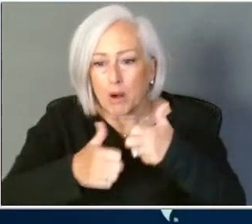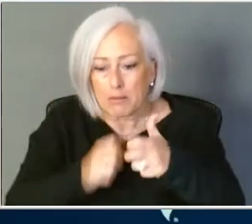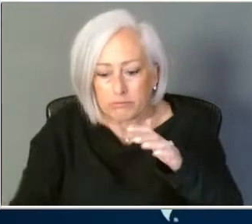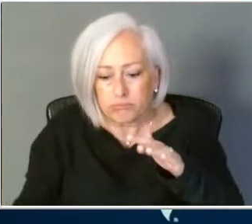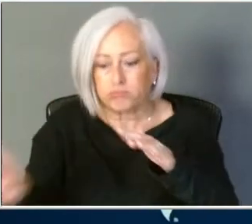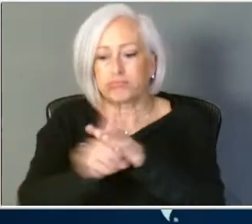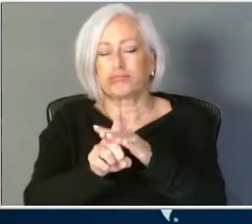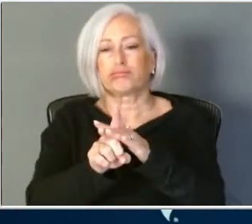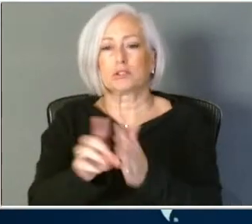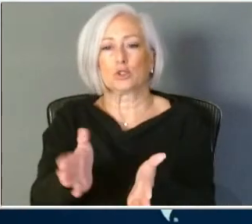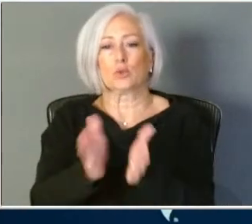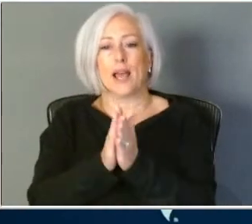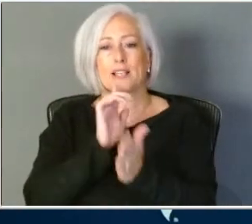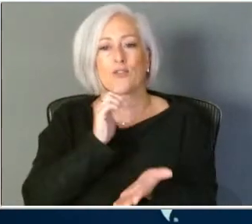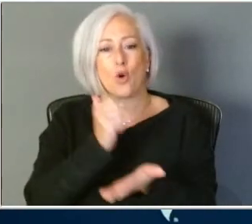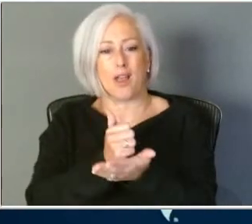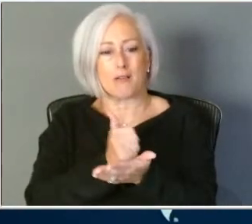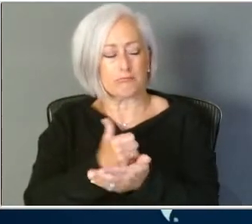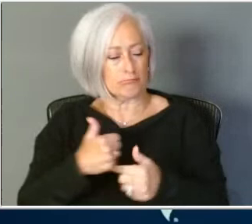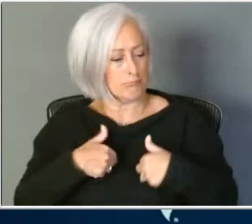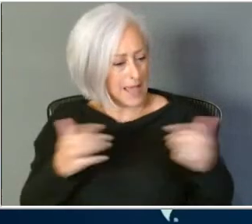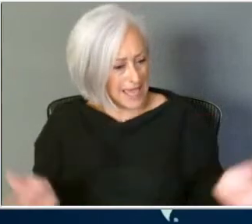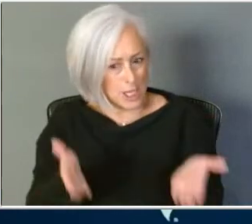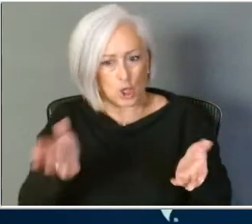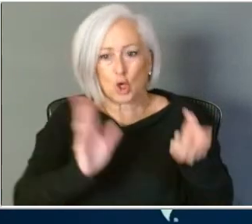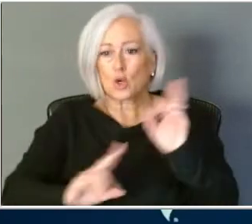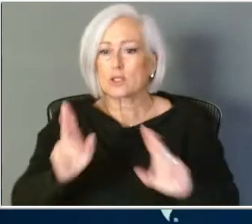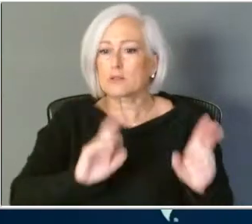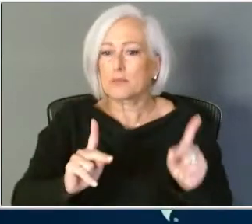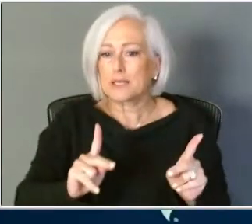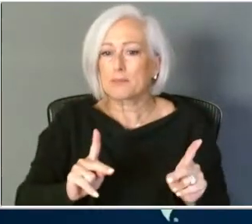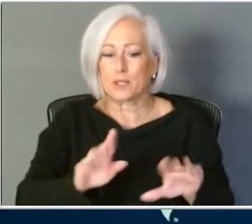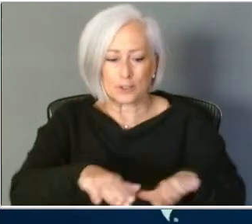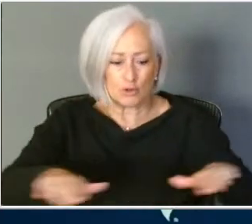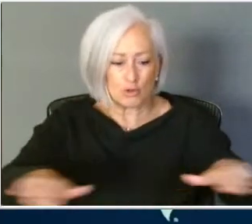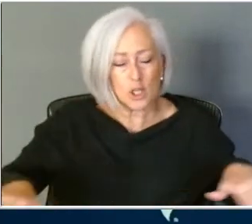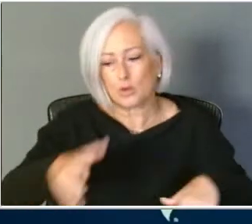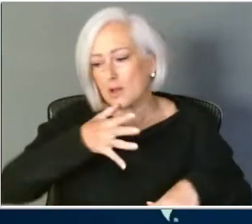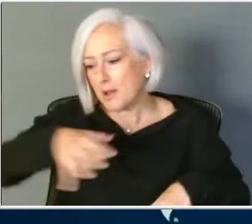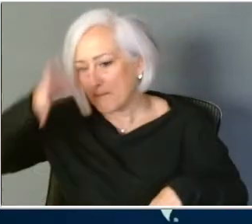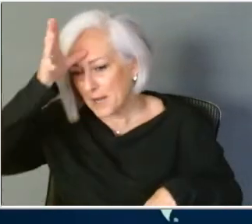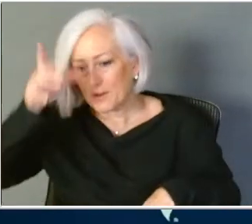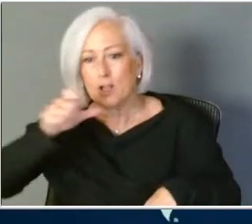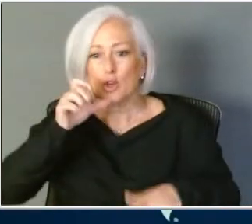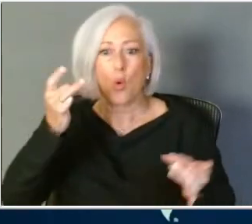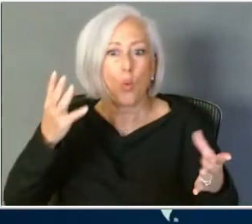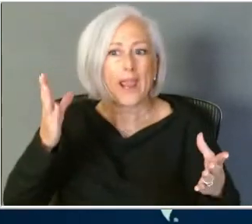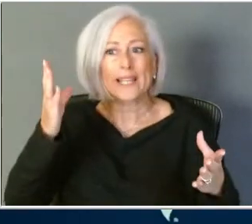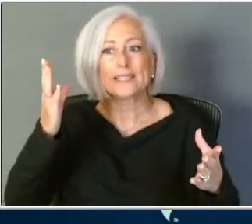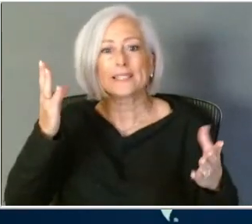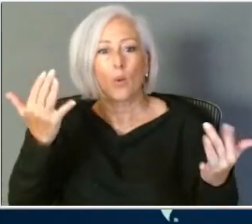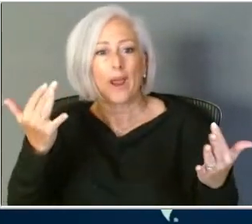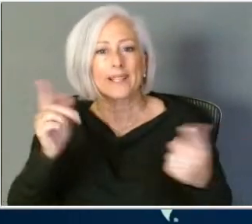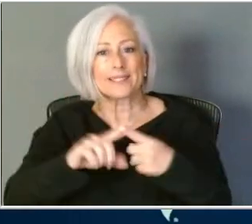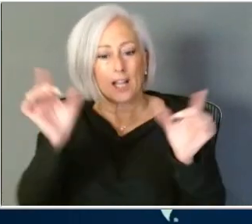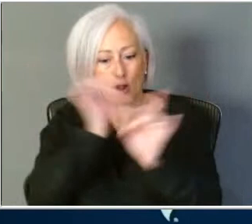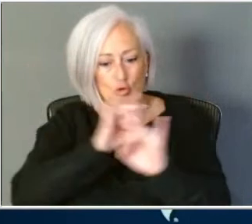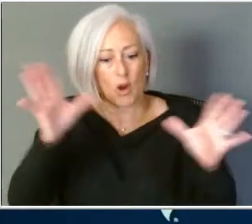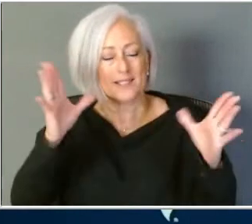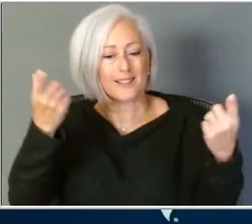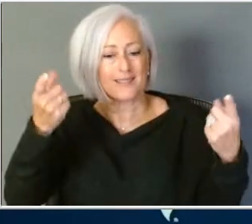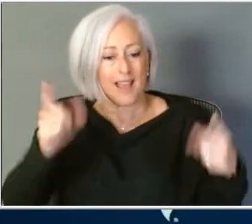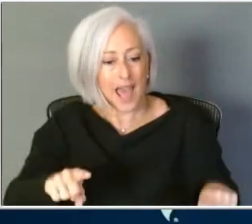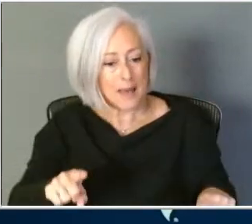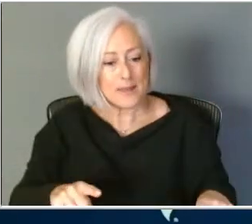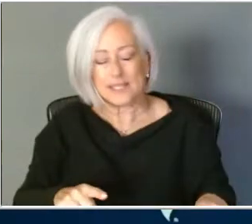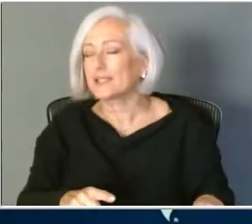parents and kids is we don't have to wait until like crisis moment. We don't have to wait until there's a fire to seek out help and support. So if you start